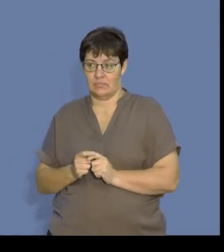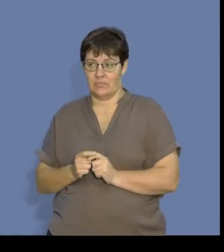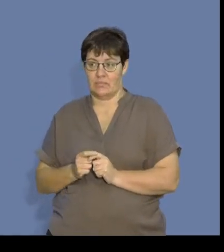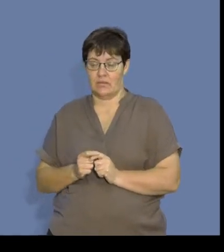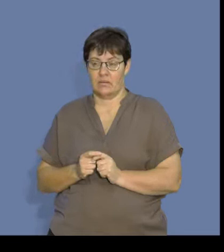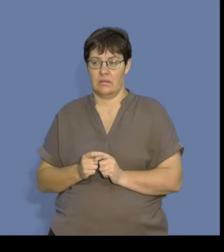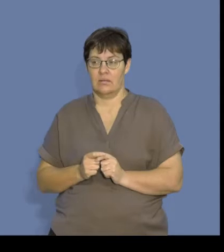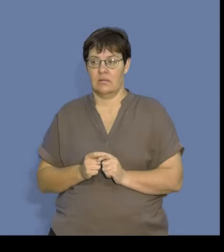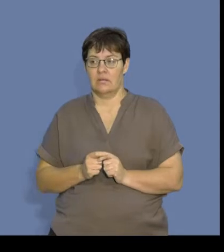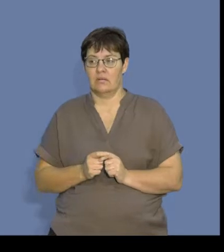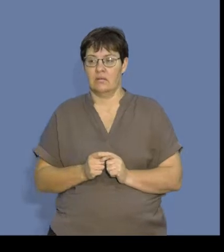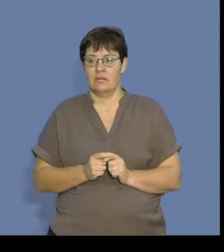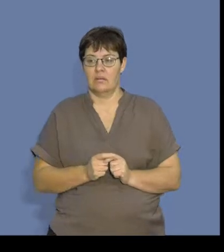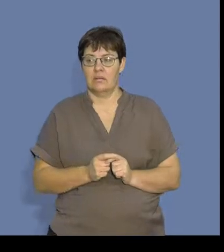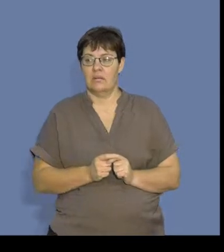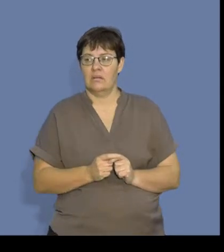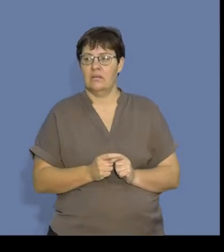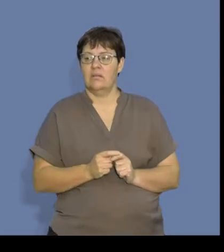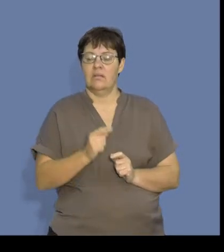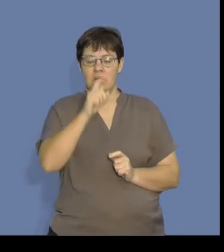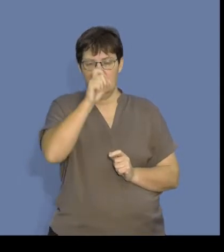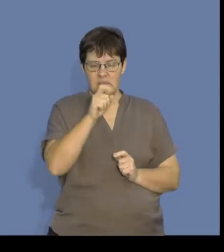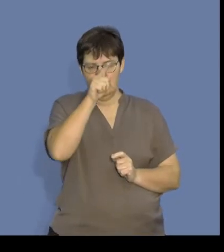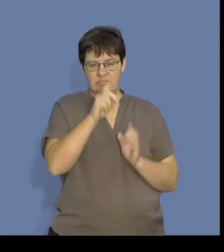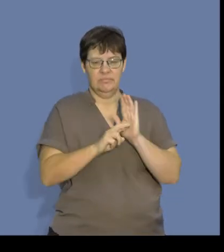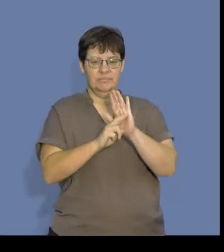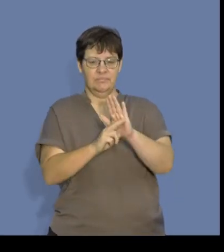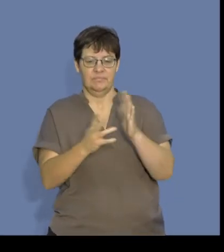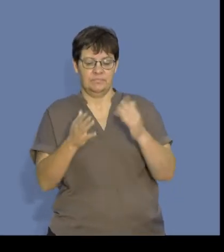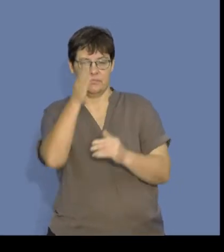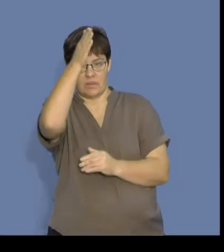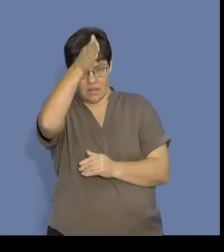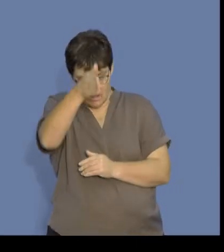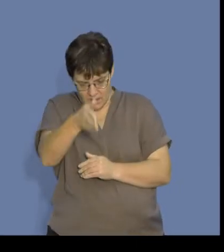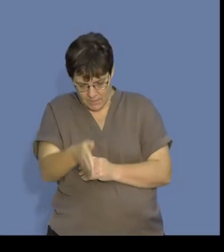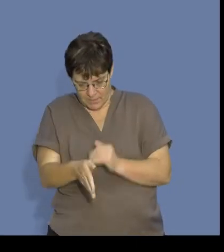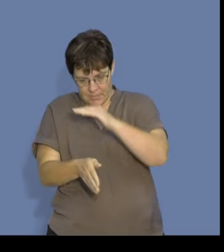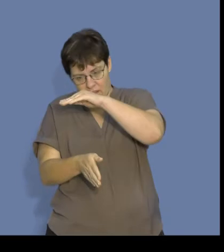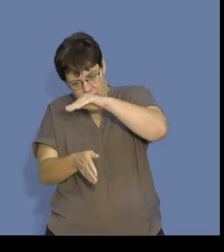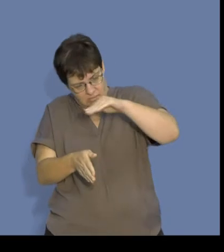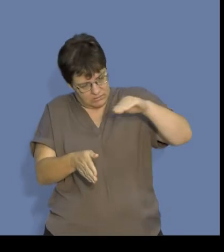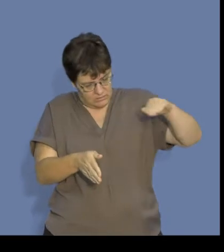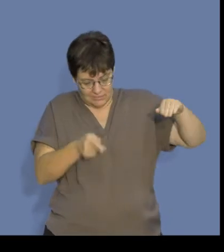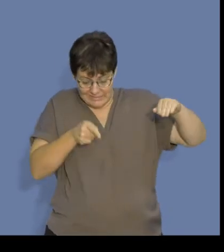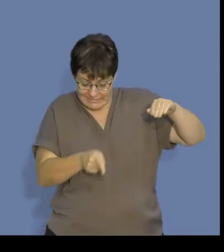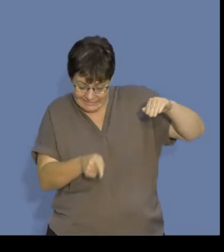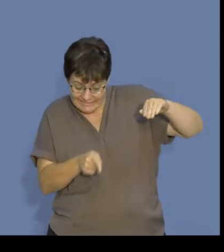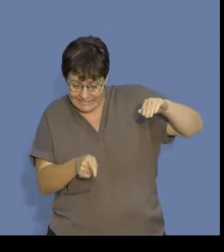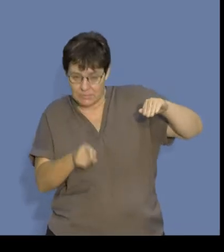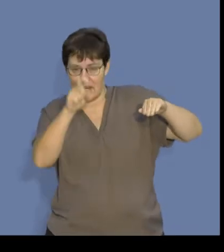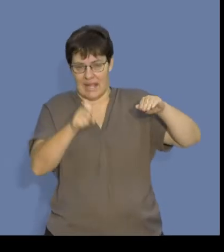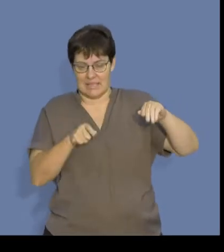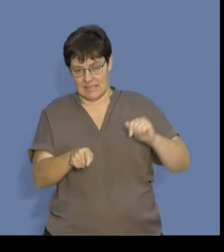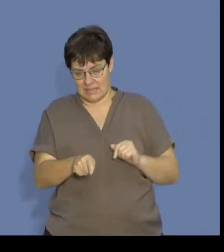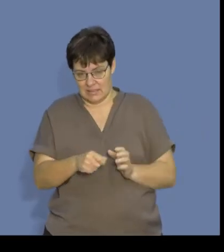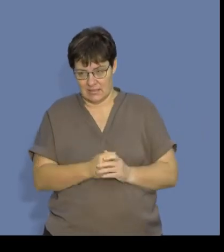has the x and the y there, the x represents where A is in terms of the horizontal axis, so